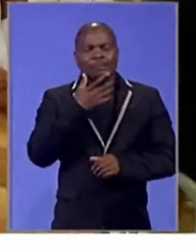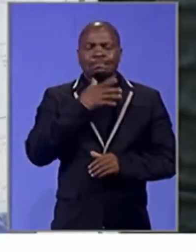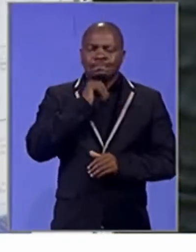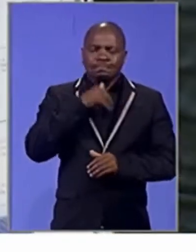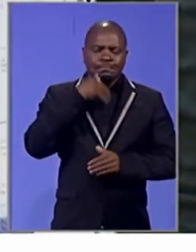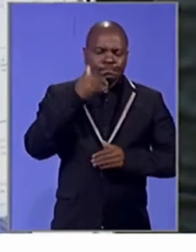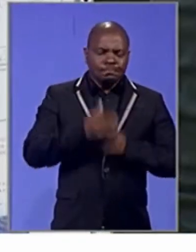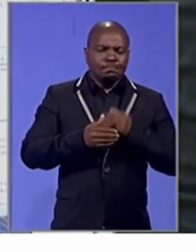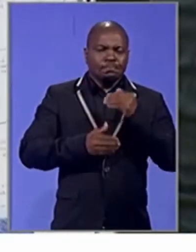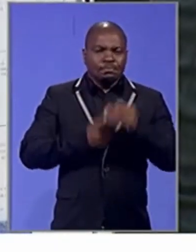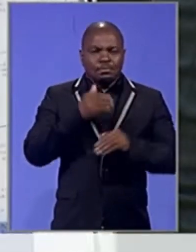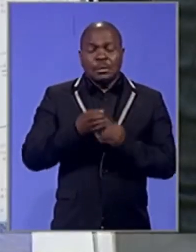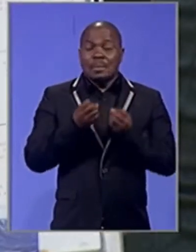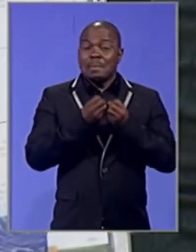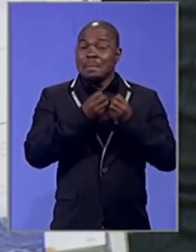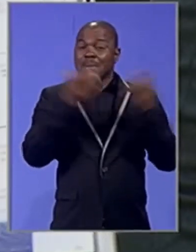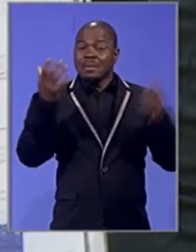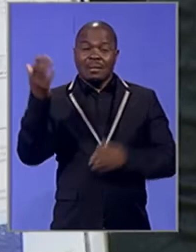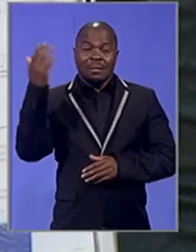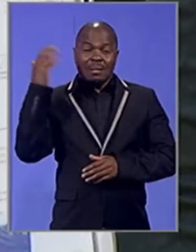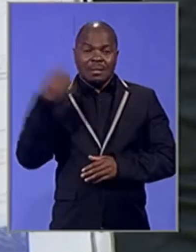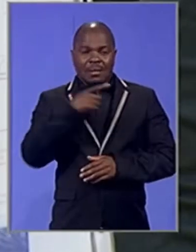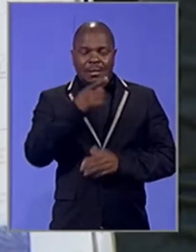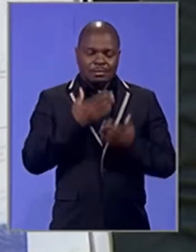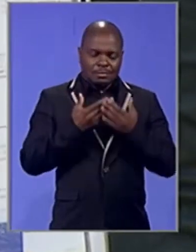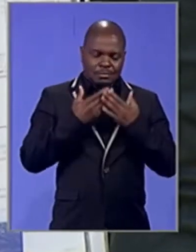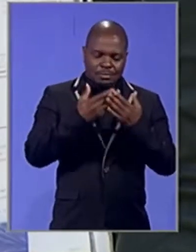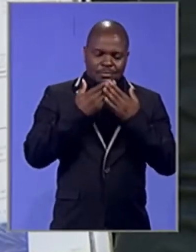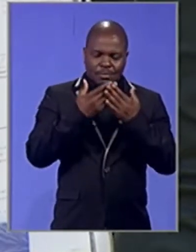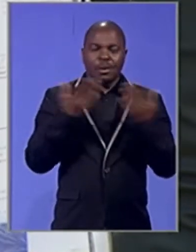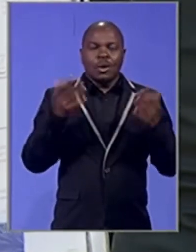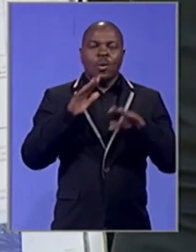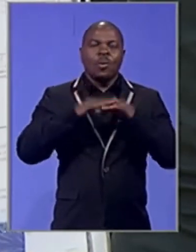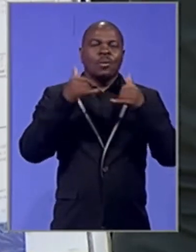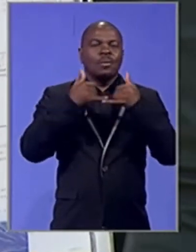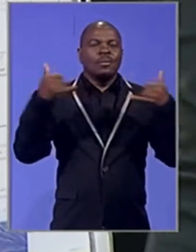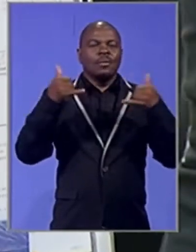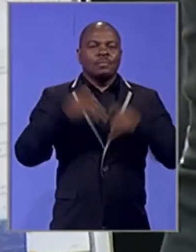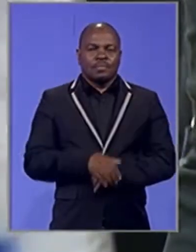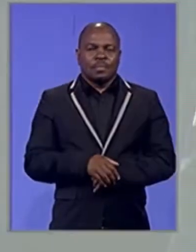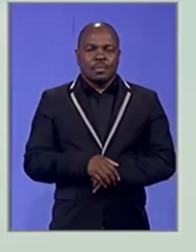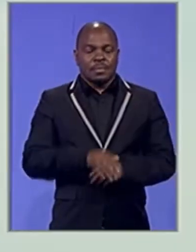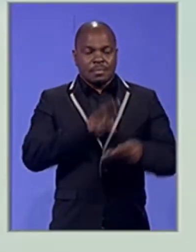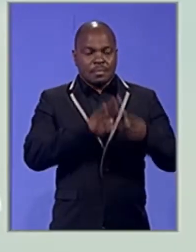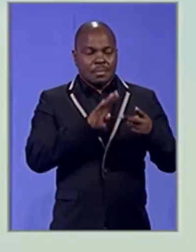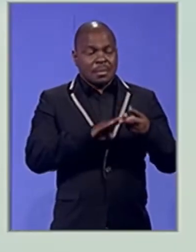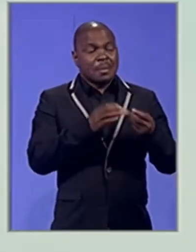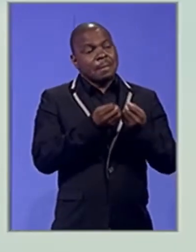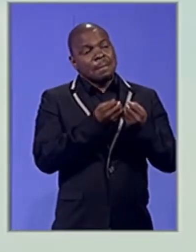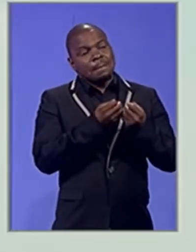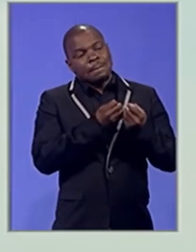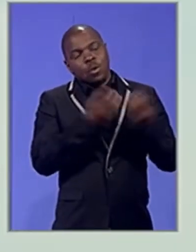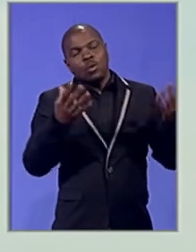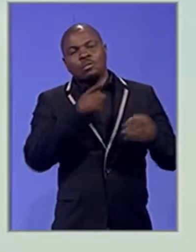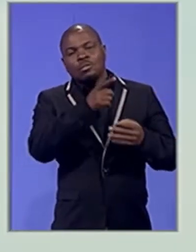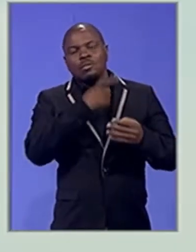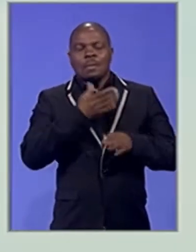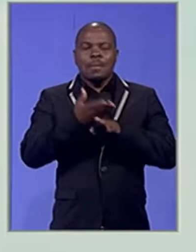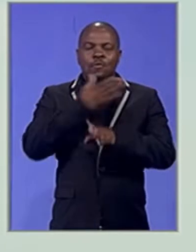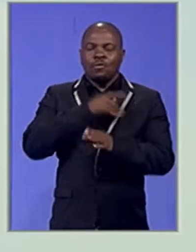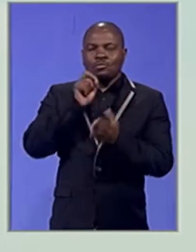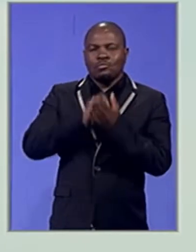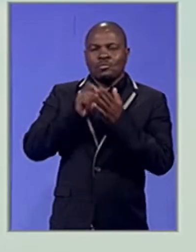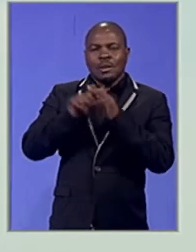fetileng. Bontsi ka nako eo buile ba dira dithuto tsa bone ba le kwa gae. Ba tlhagisitse maikutlo a bone pele ba simolola go